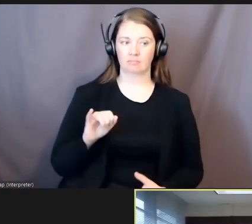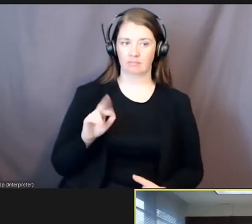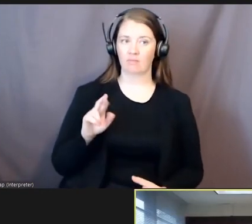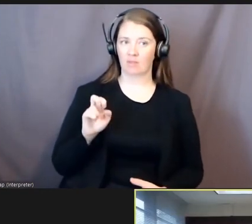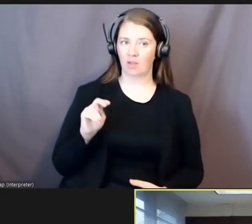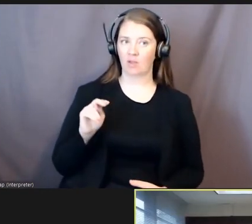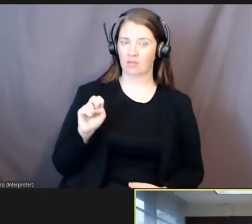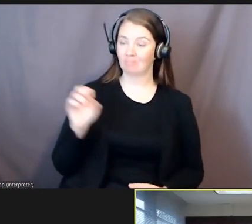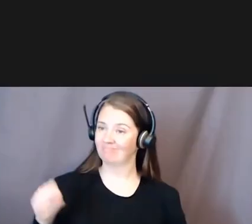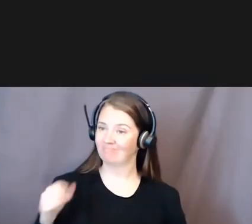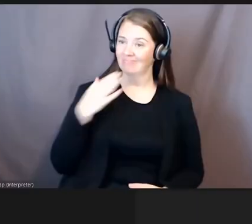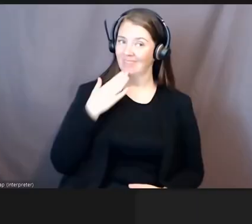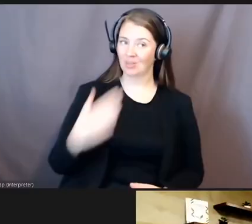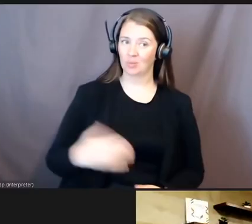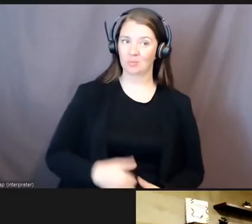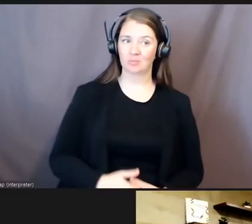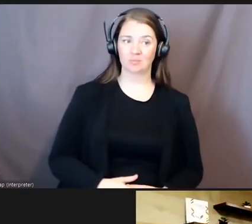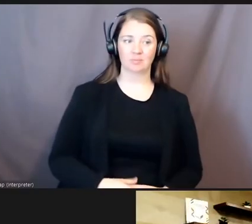yes, thank you.